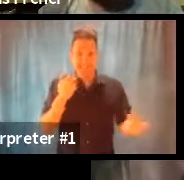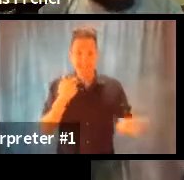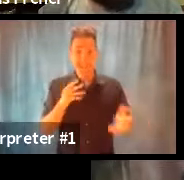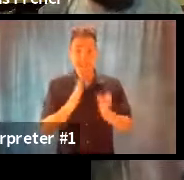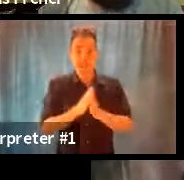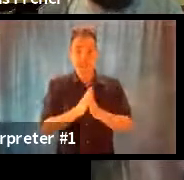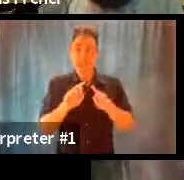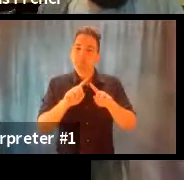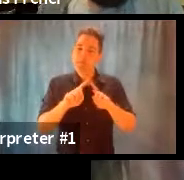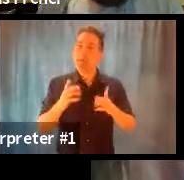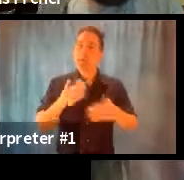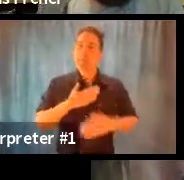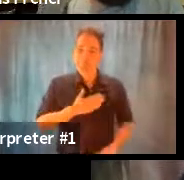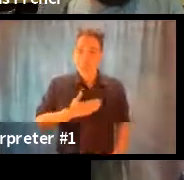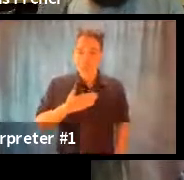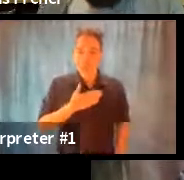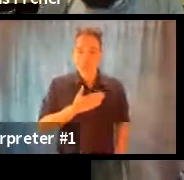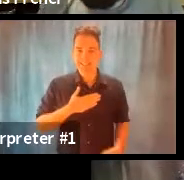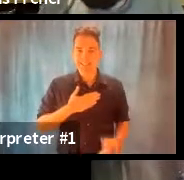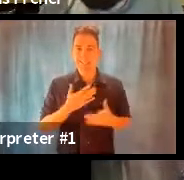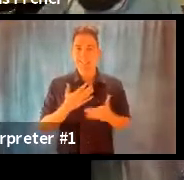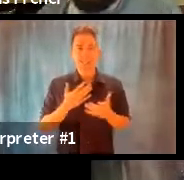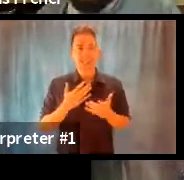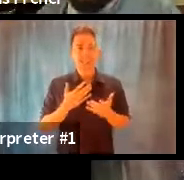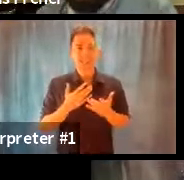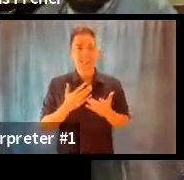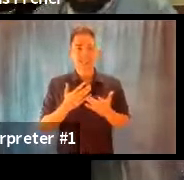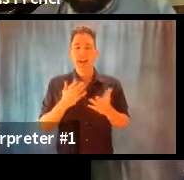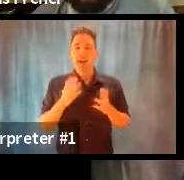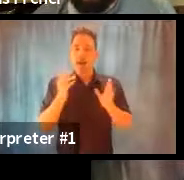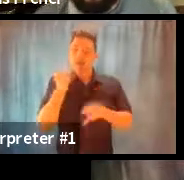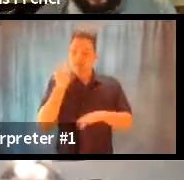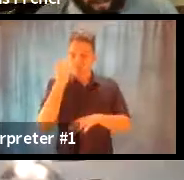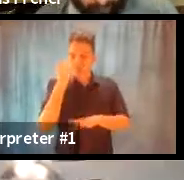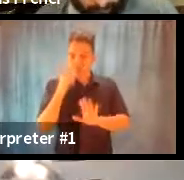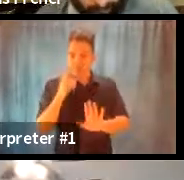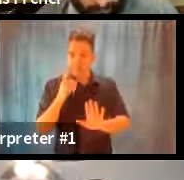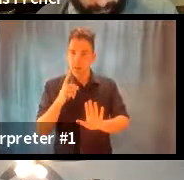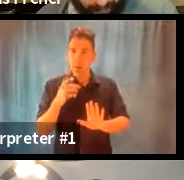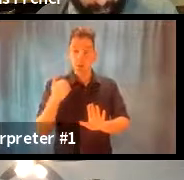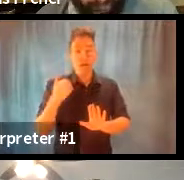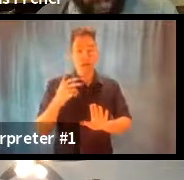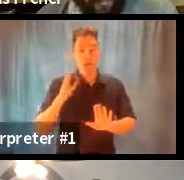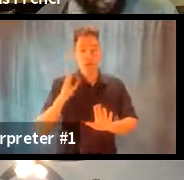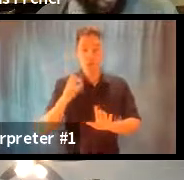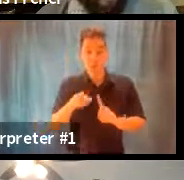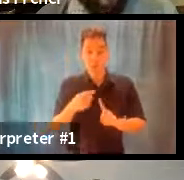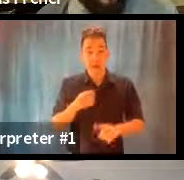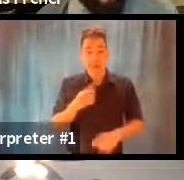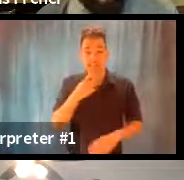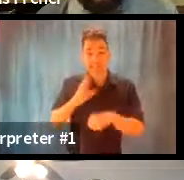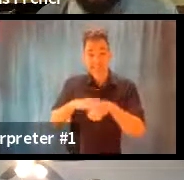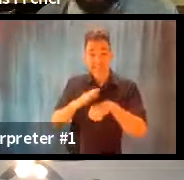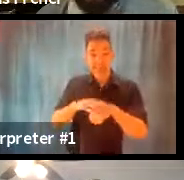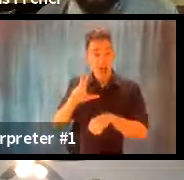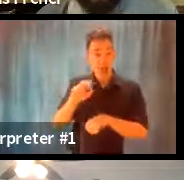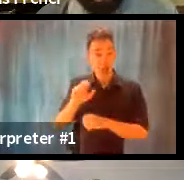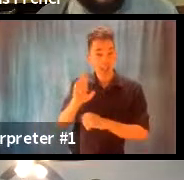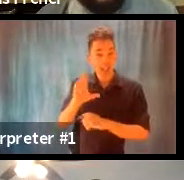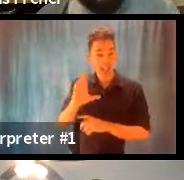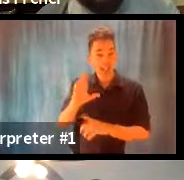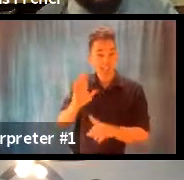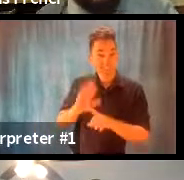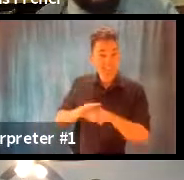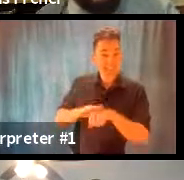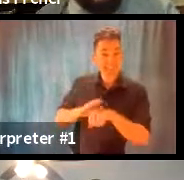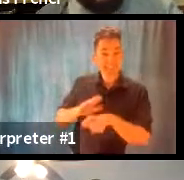free to hear us when we say, hey, boo, you got 30 seconds left, and go ahead and wind that